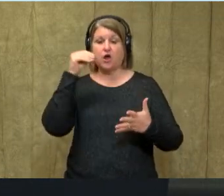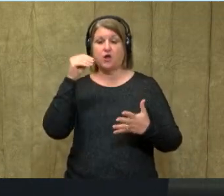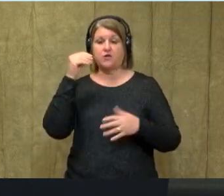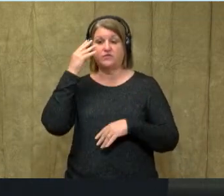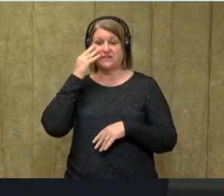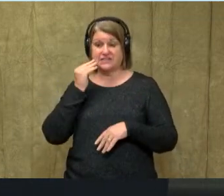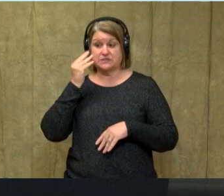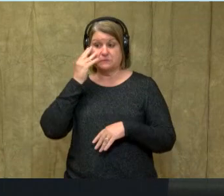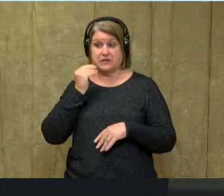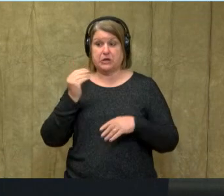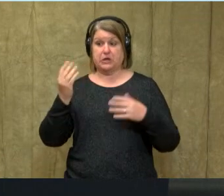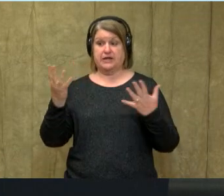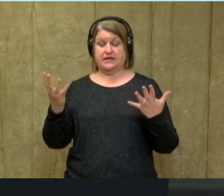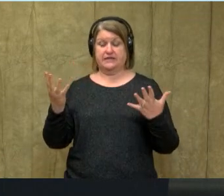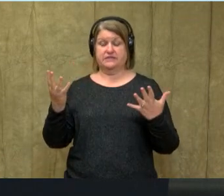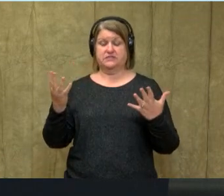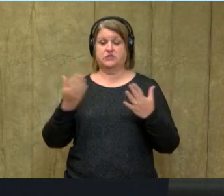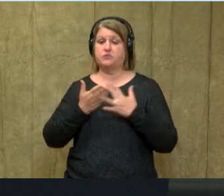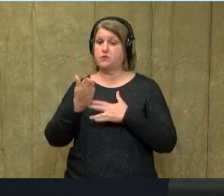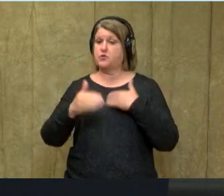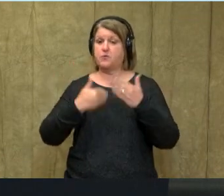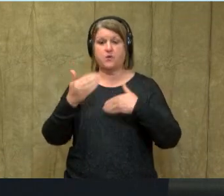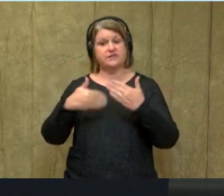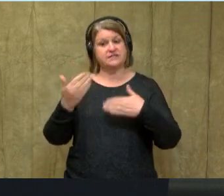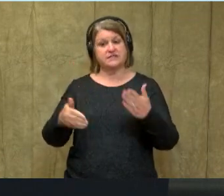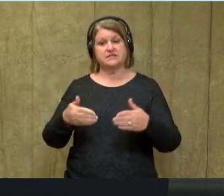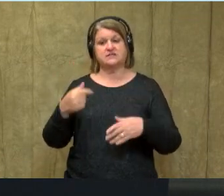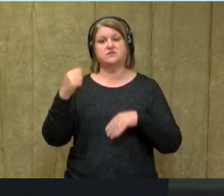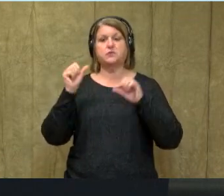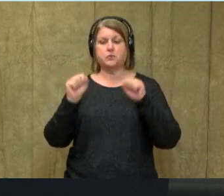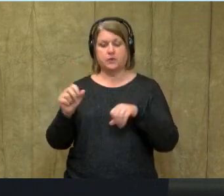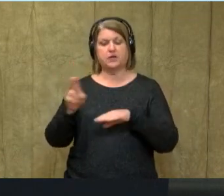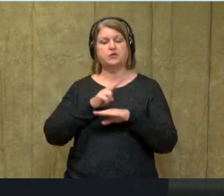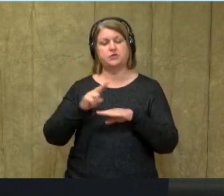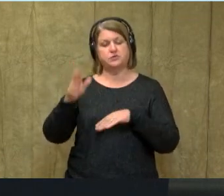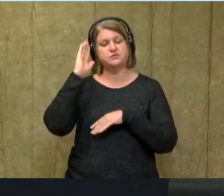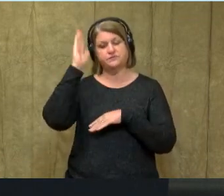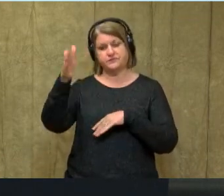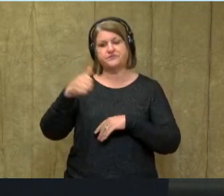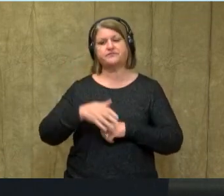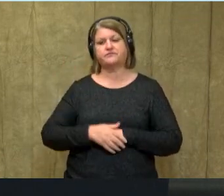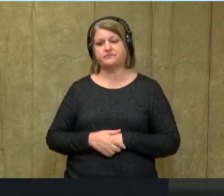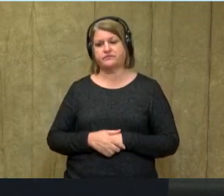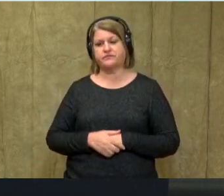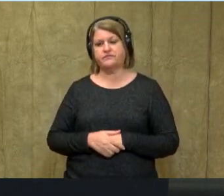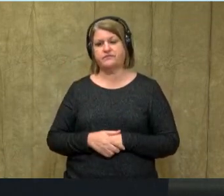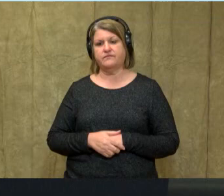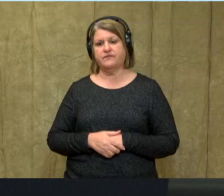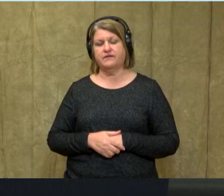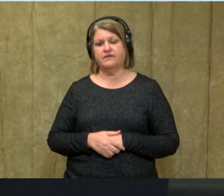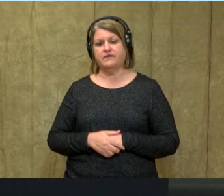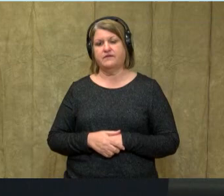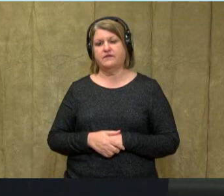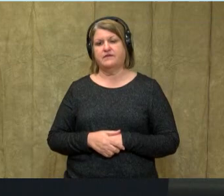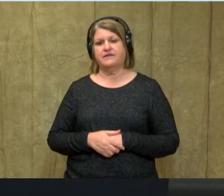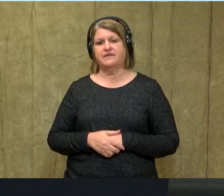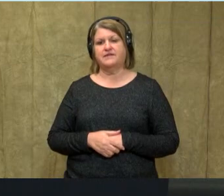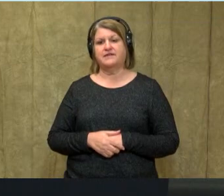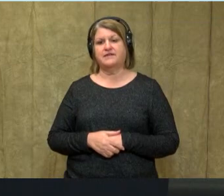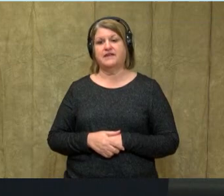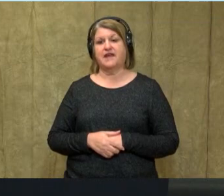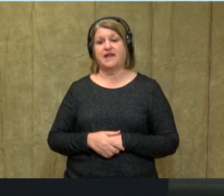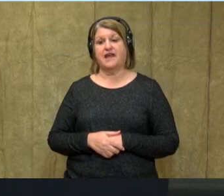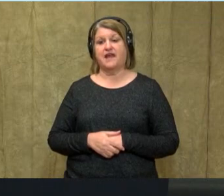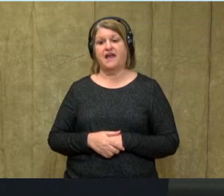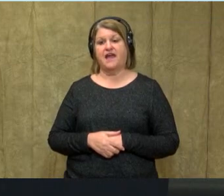we've had through this process, certainly we can take and use for whatever happens next. And